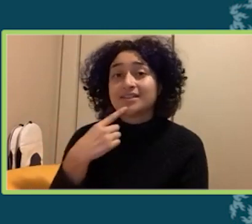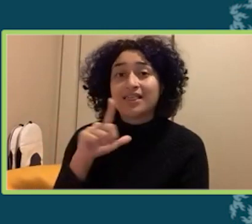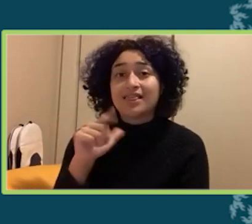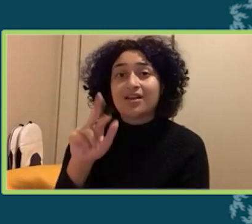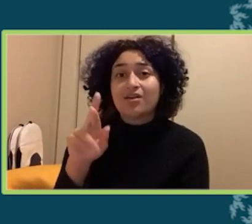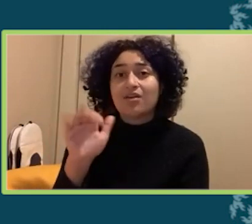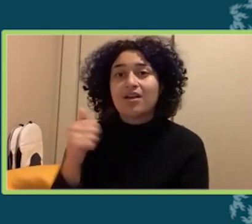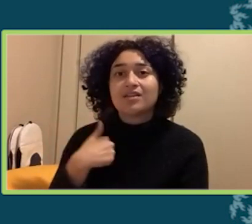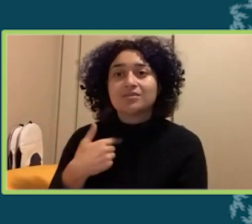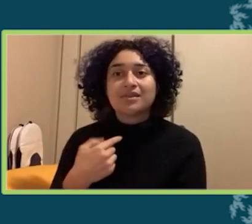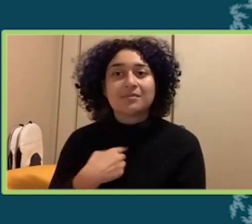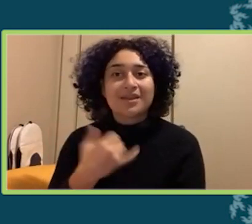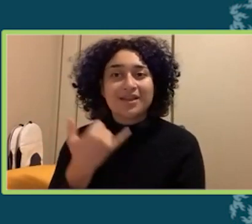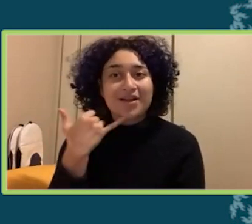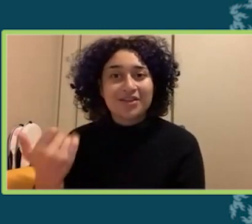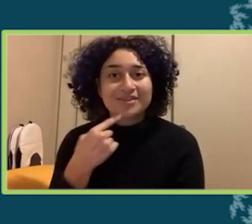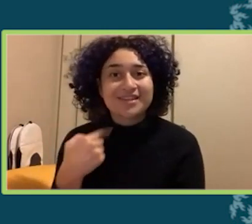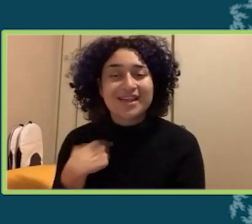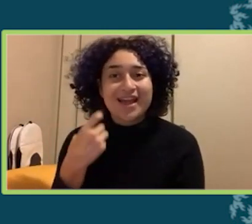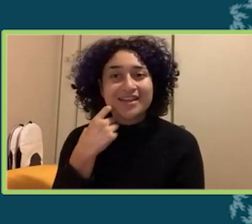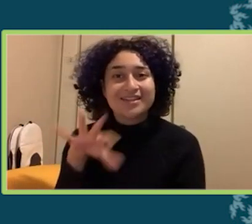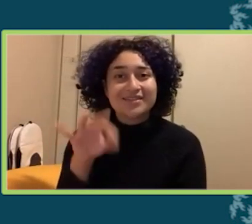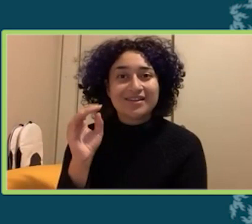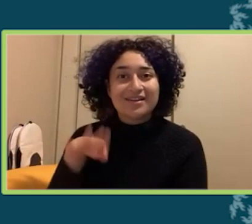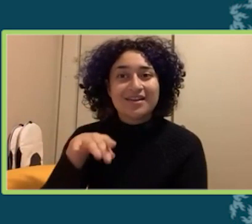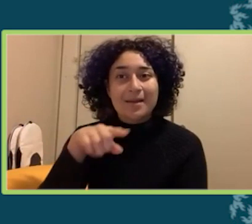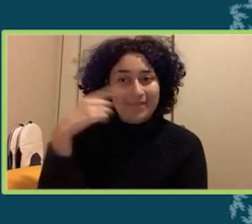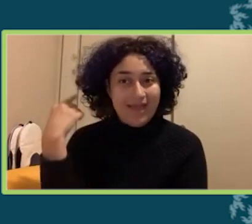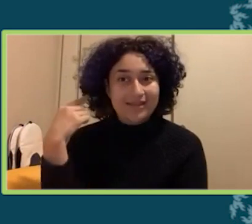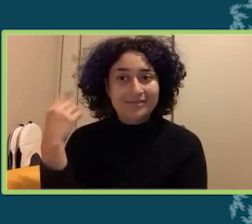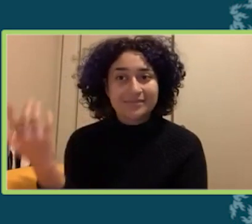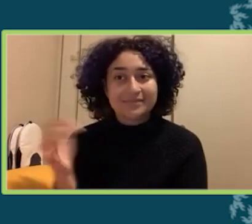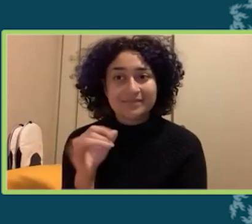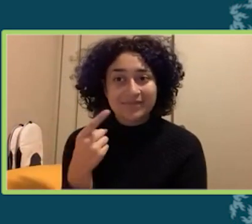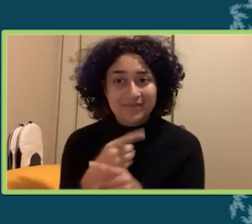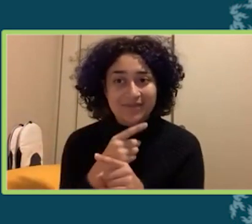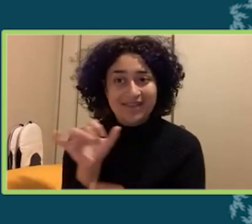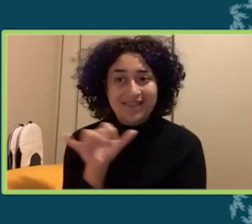me calling you today and saying, I just discovered I'm Black, right? Like,